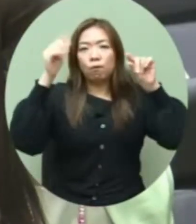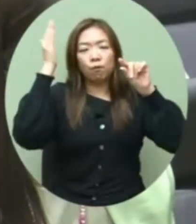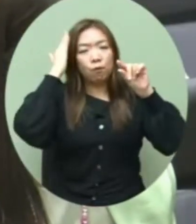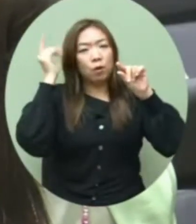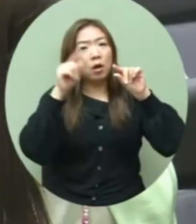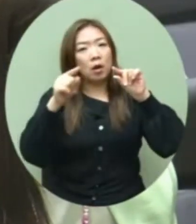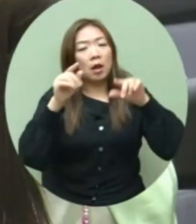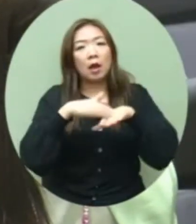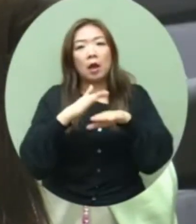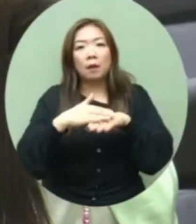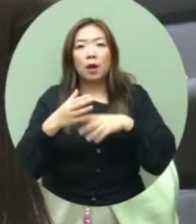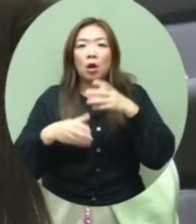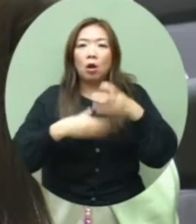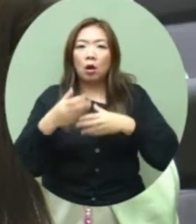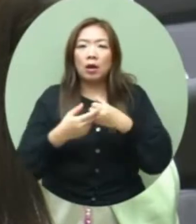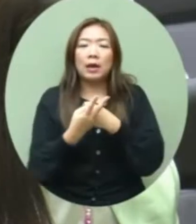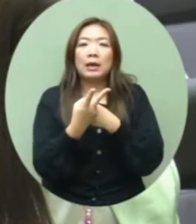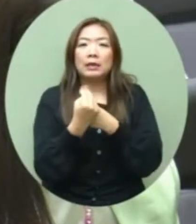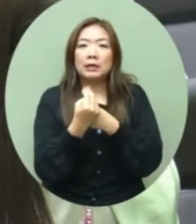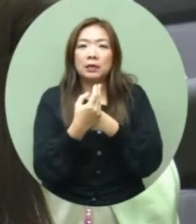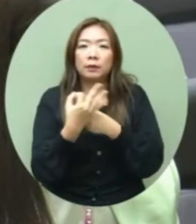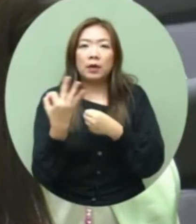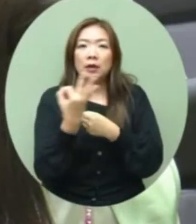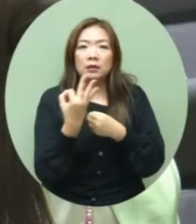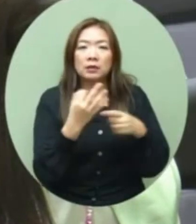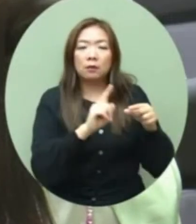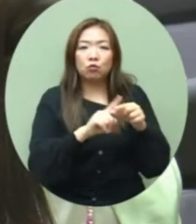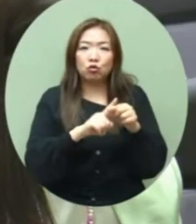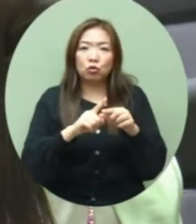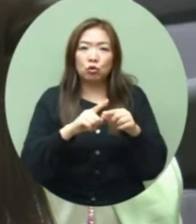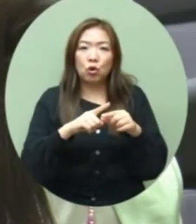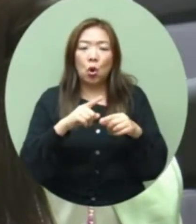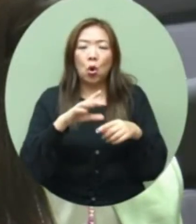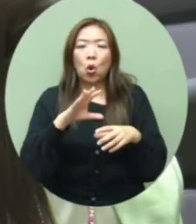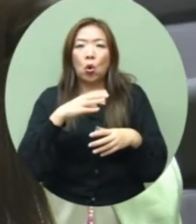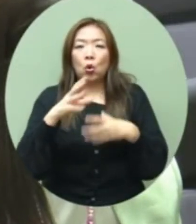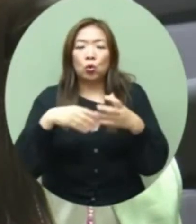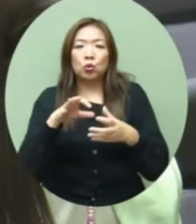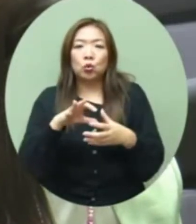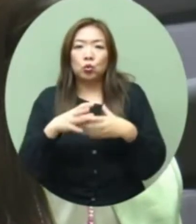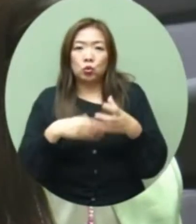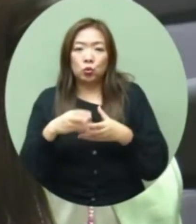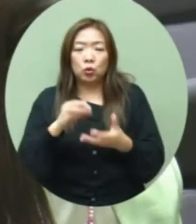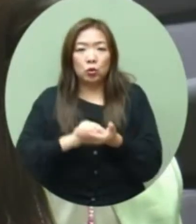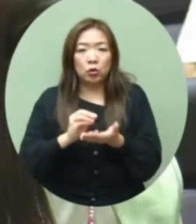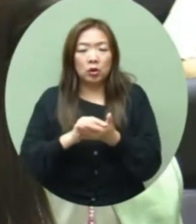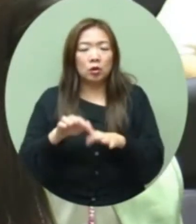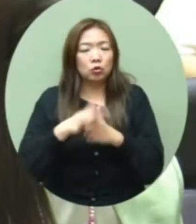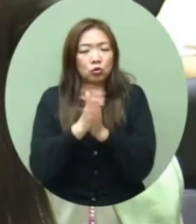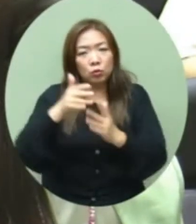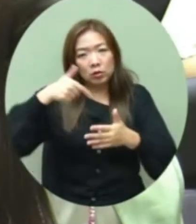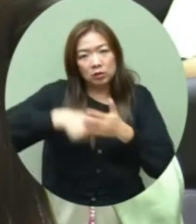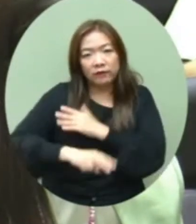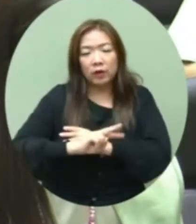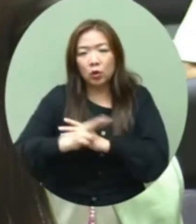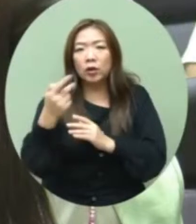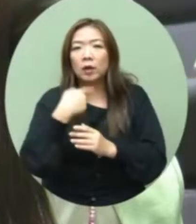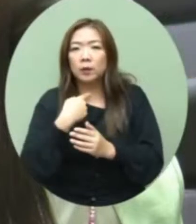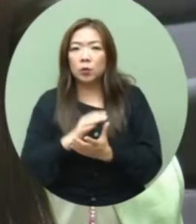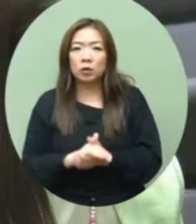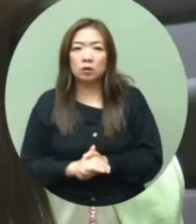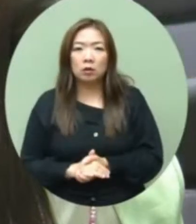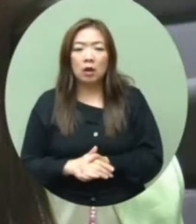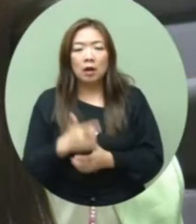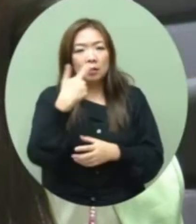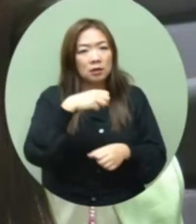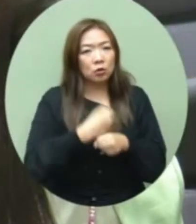the third plenary session of the 20th CPC Central Committee. There, the focus was also on deepening reform.